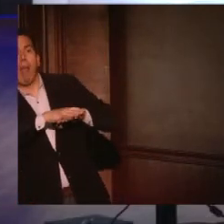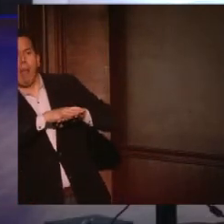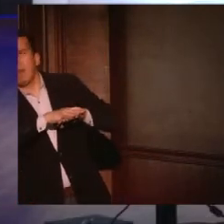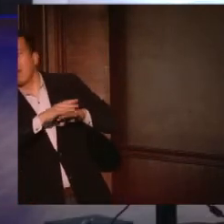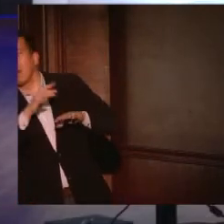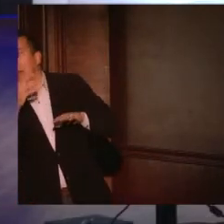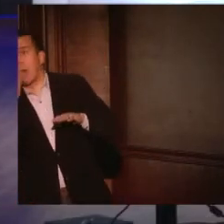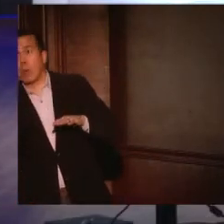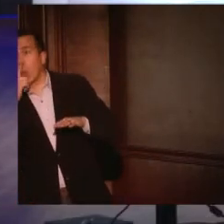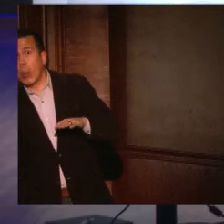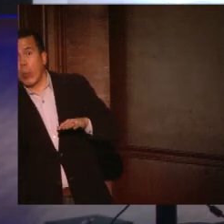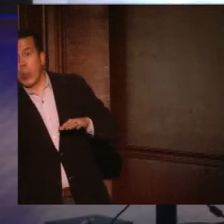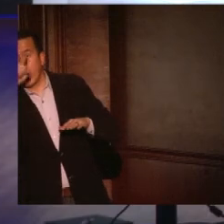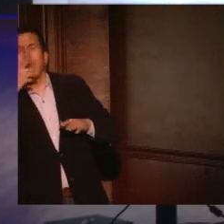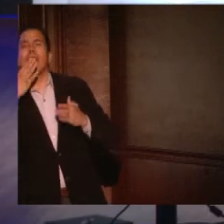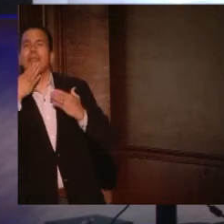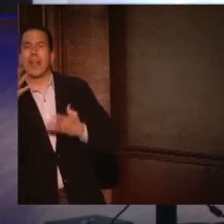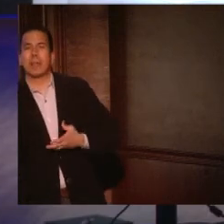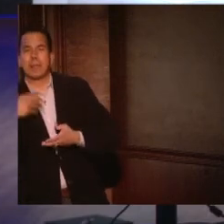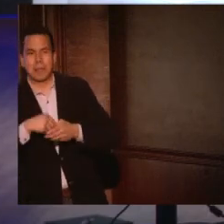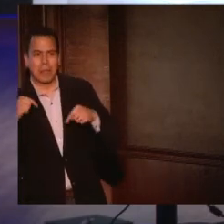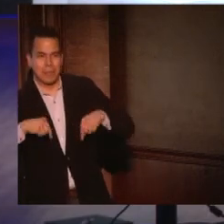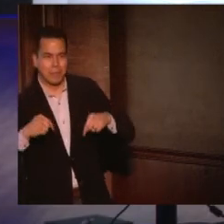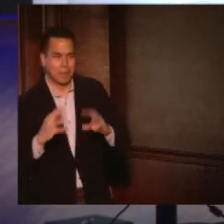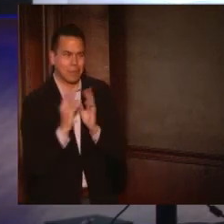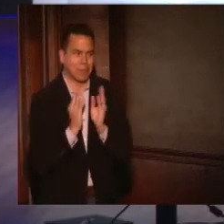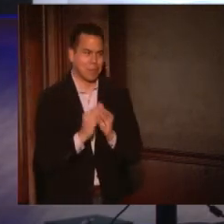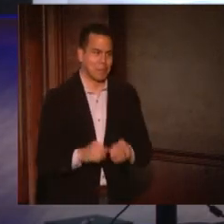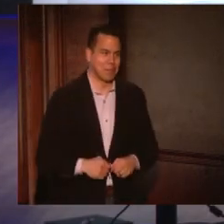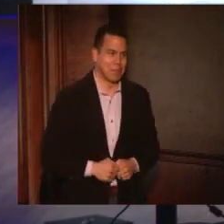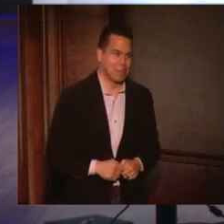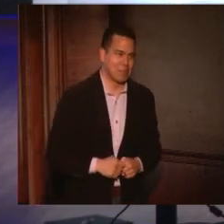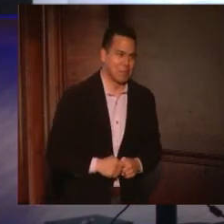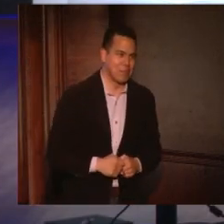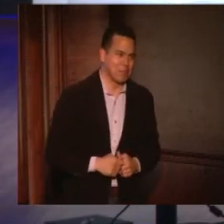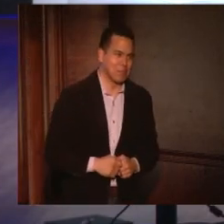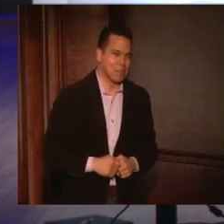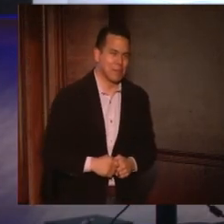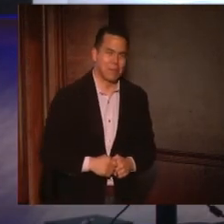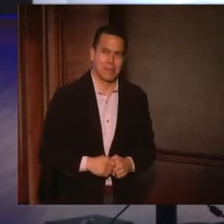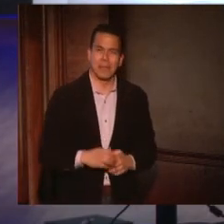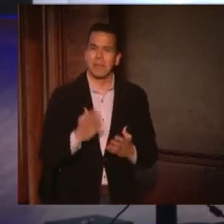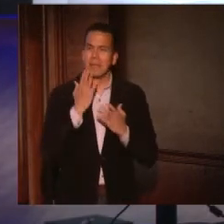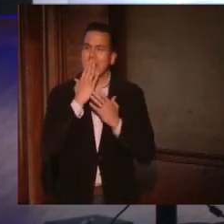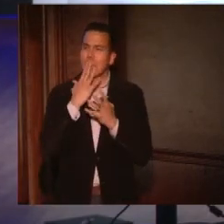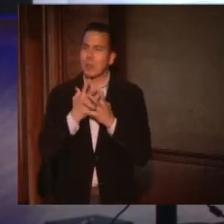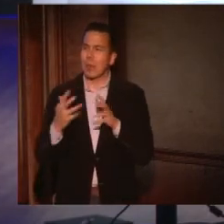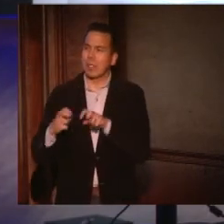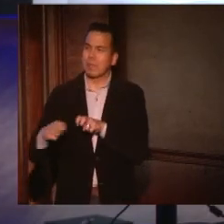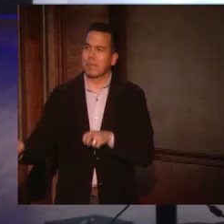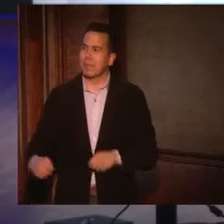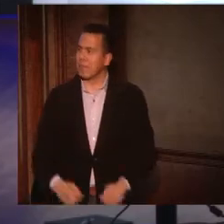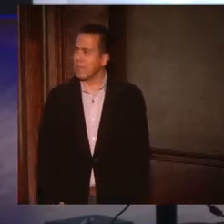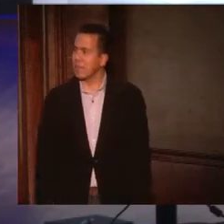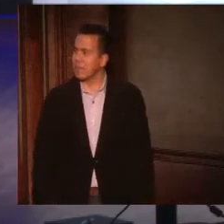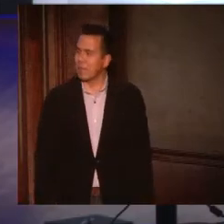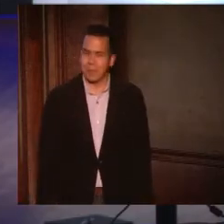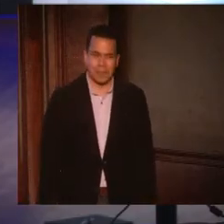I'm sorry that you have to cancel on a lot of stuff, but thanks so much, guys. Appreciate it.